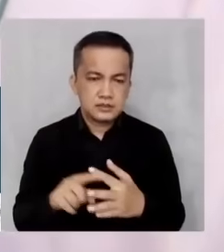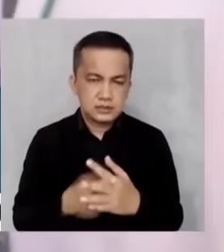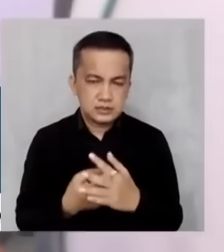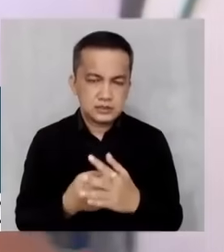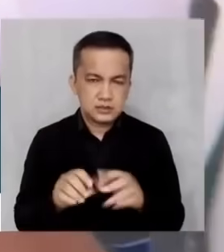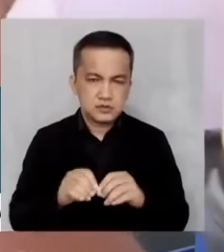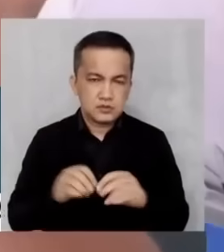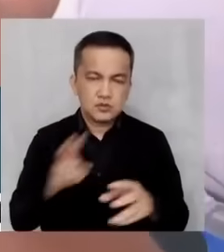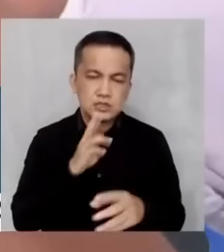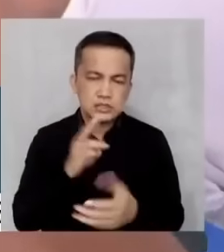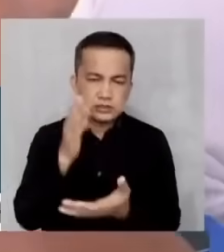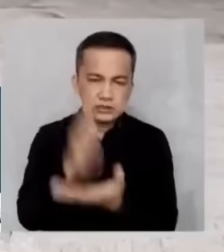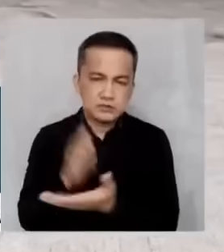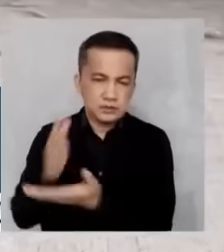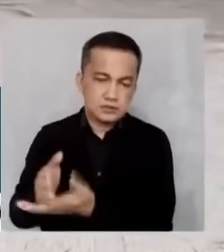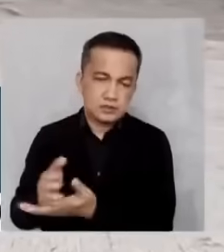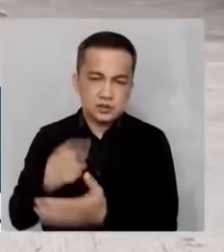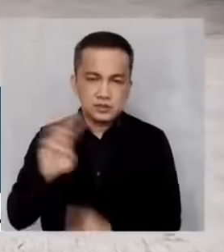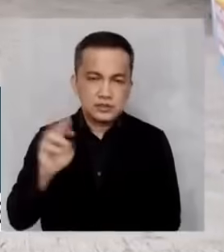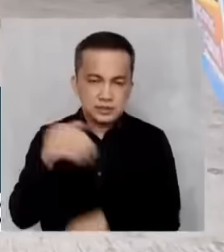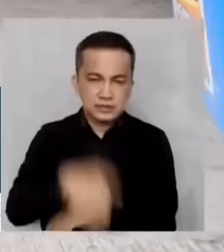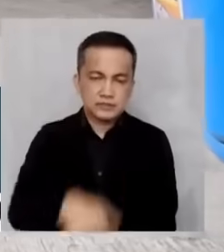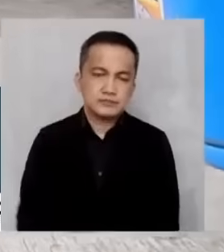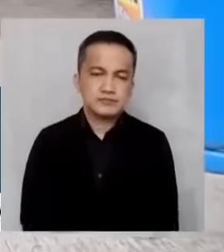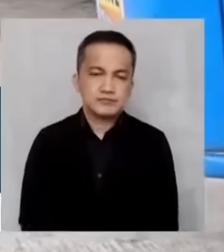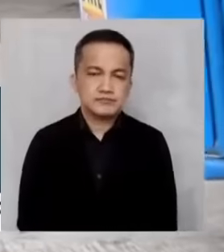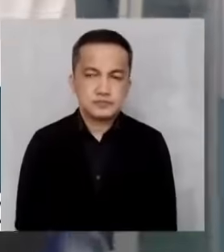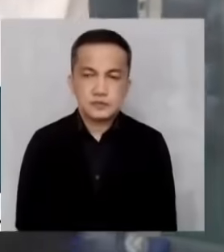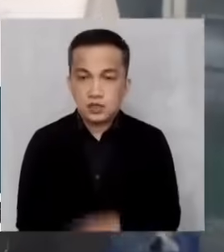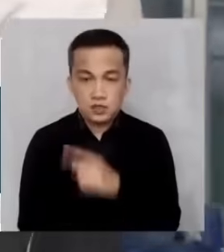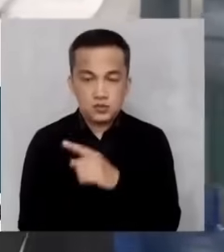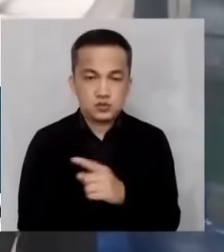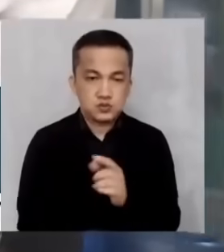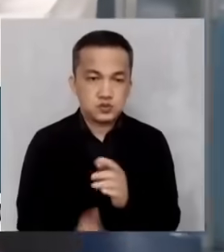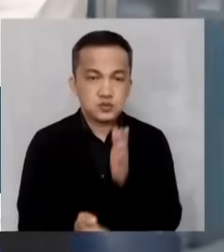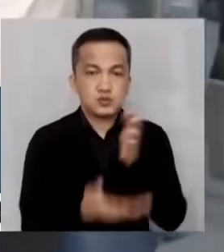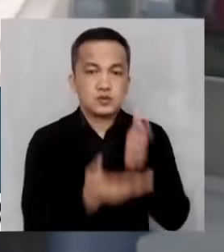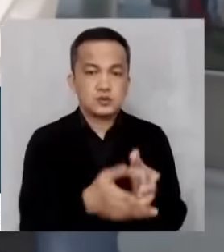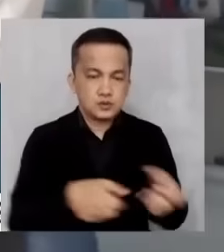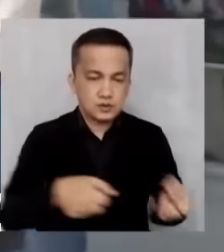service interruptions Wednesday night. Among those who went for a refill is